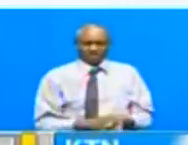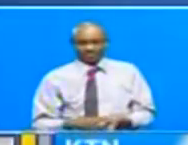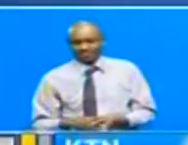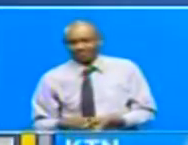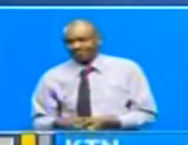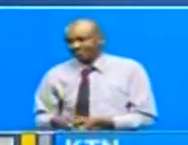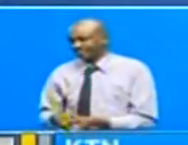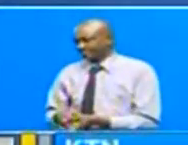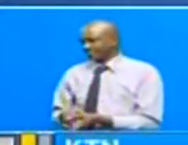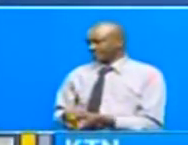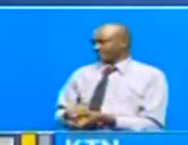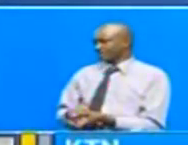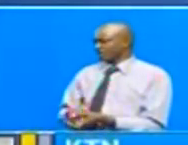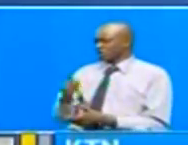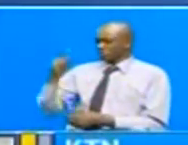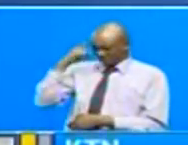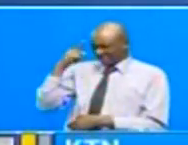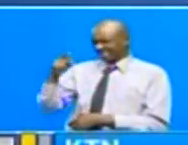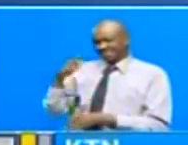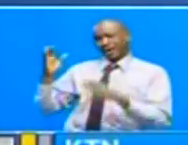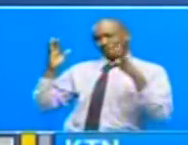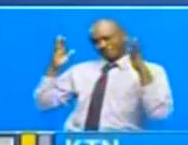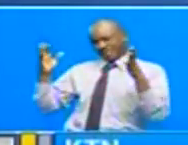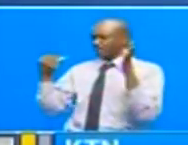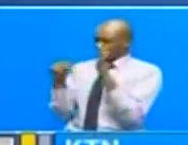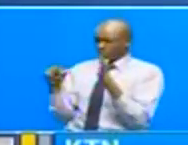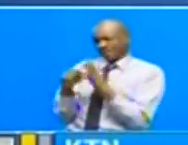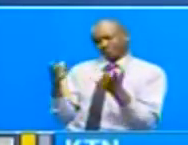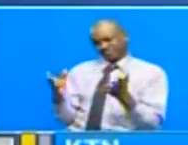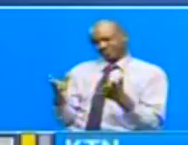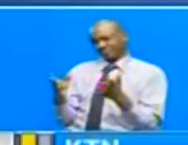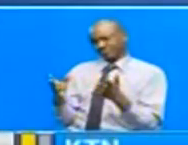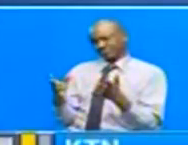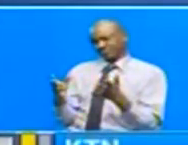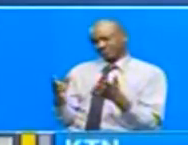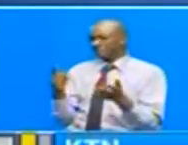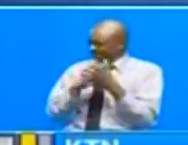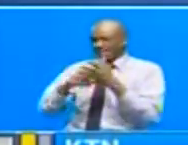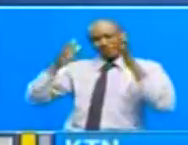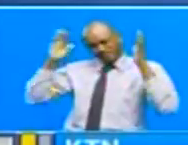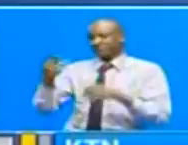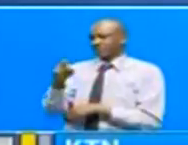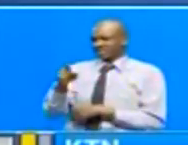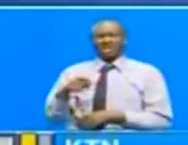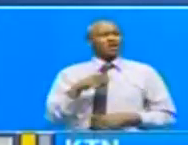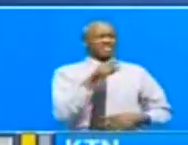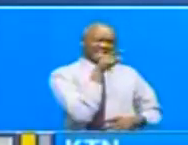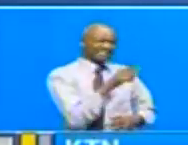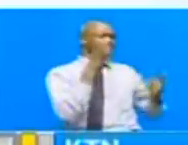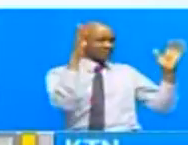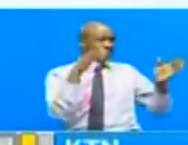this a major flaw in the system? Yeah, for that big system, we expect that to